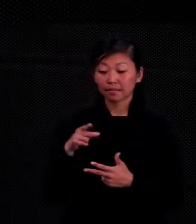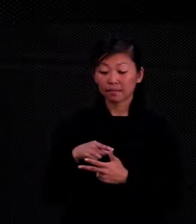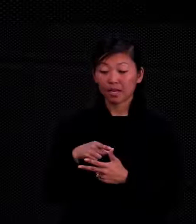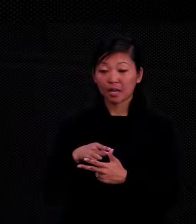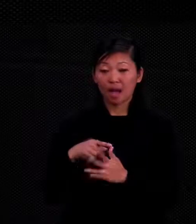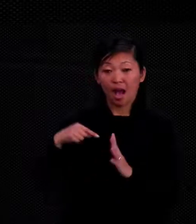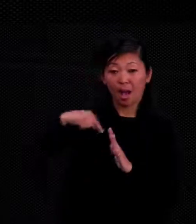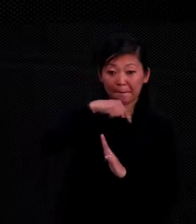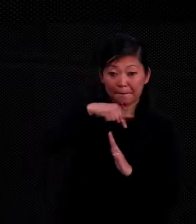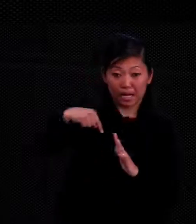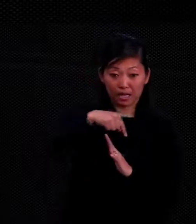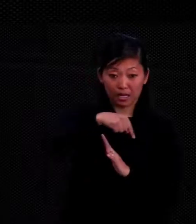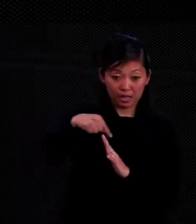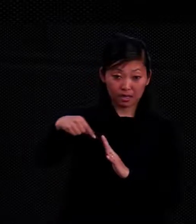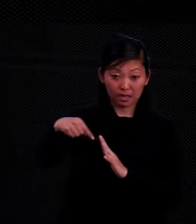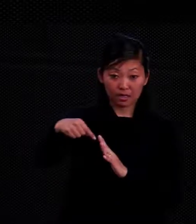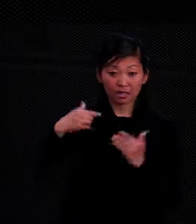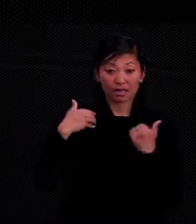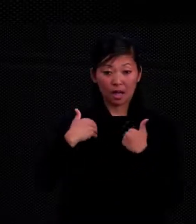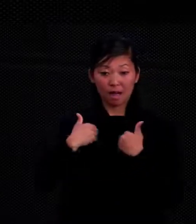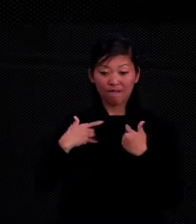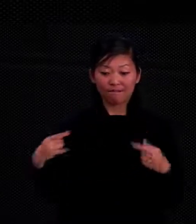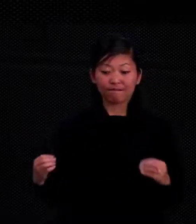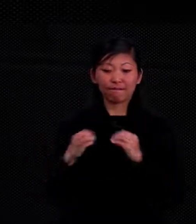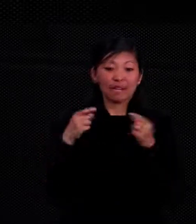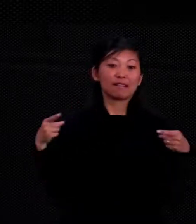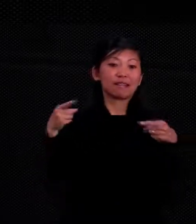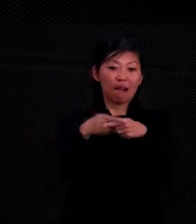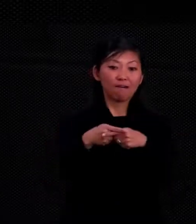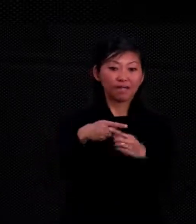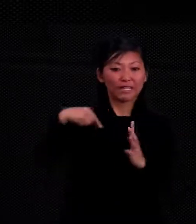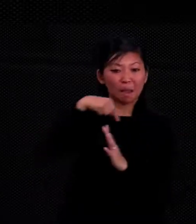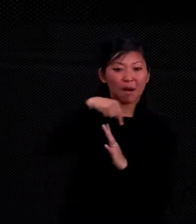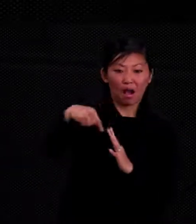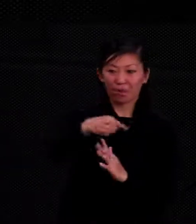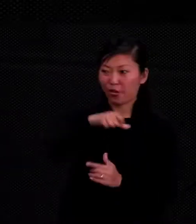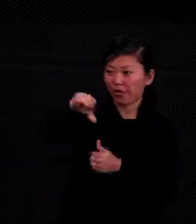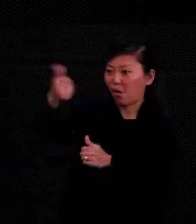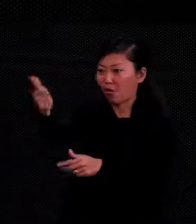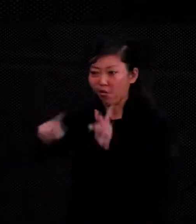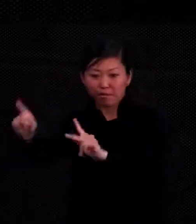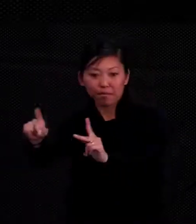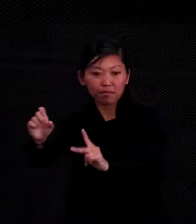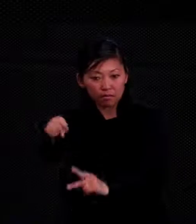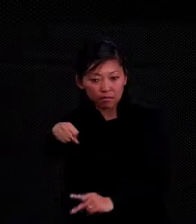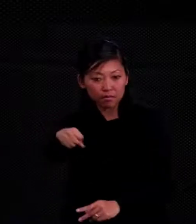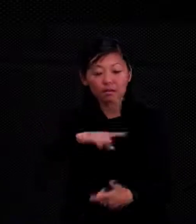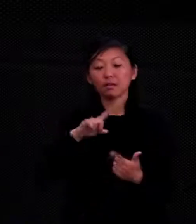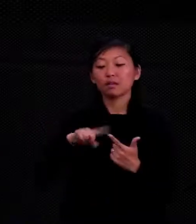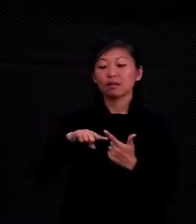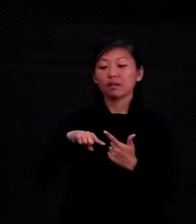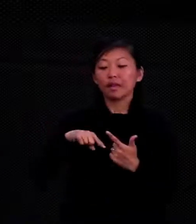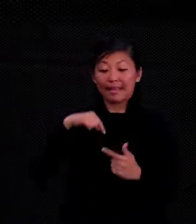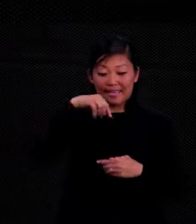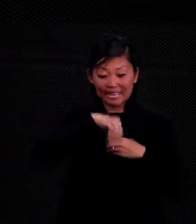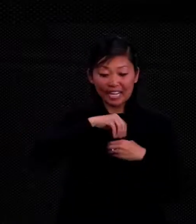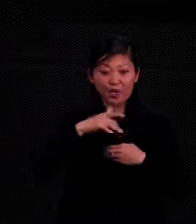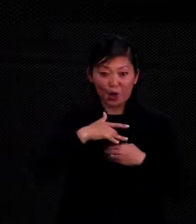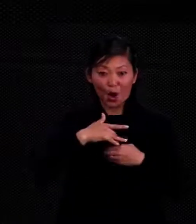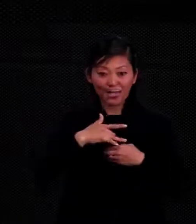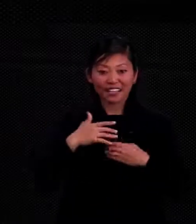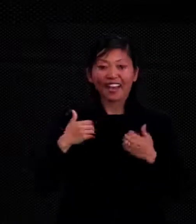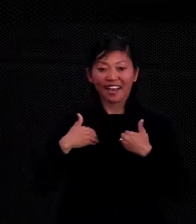you or among us, conflict that we have with other people. There is a conflict within you, a